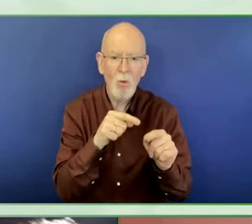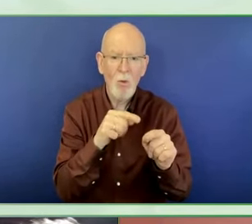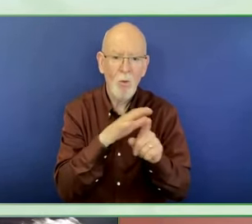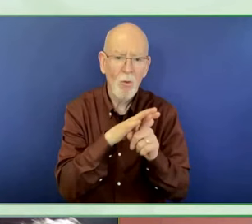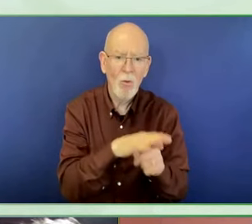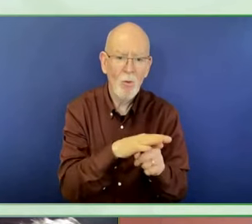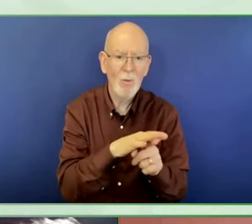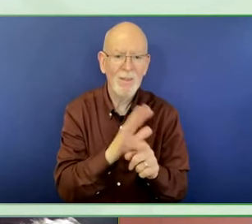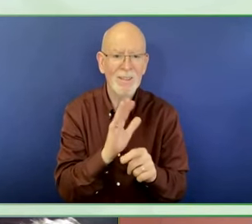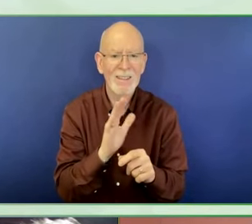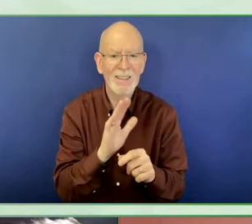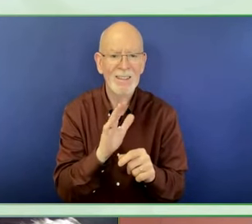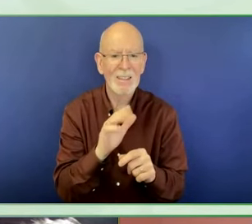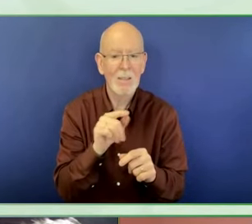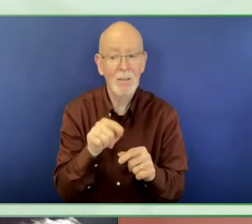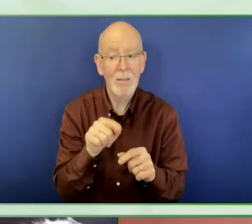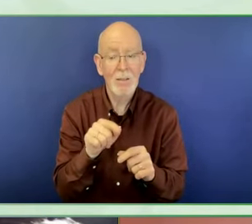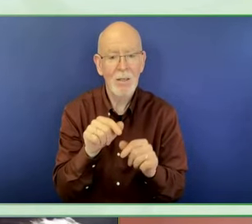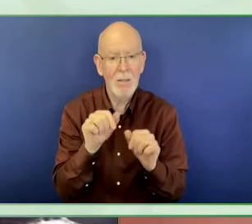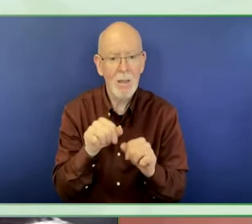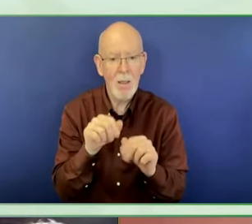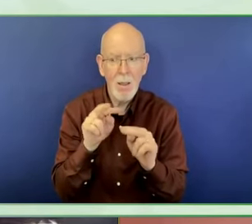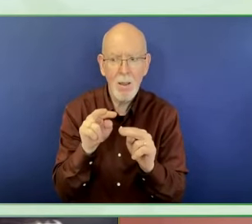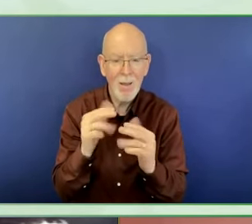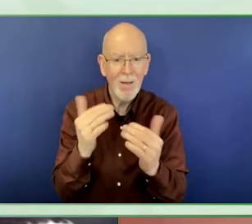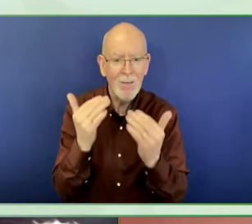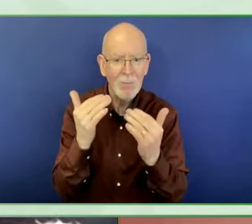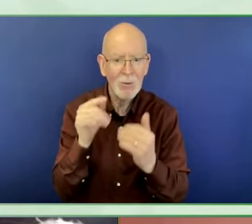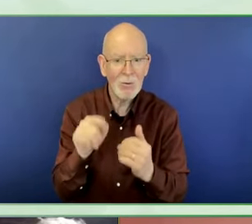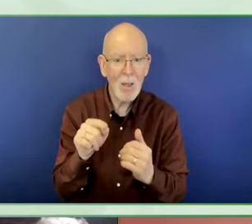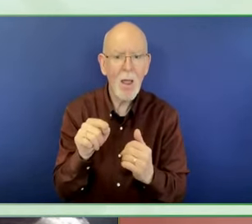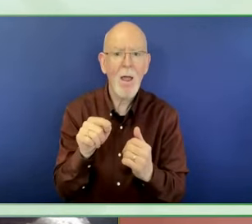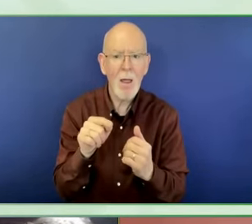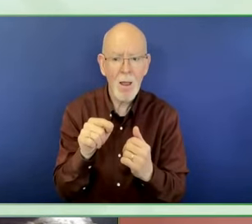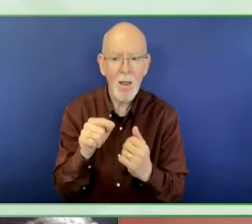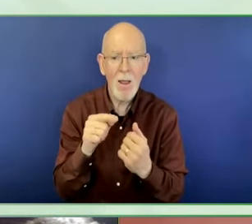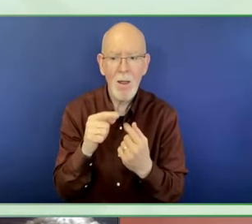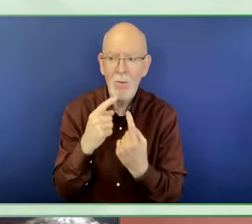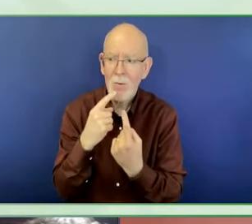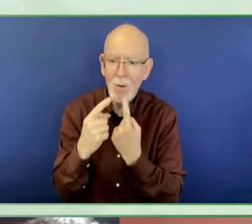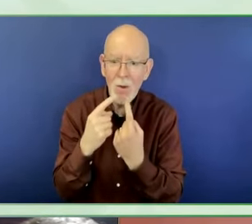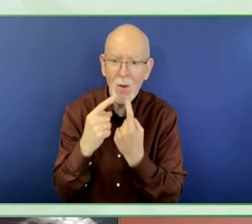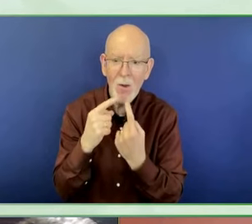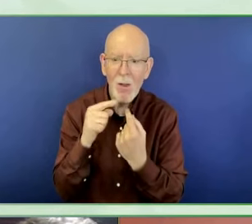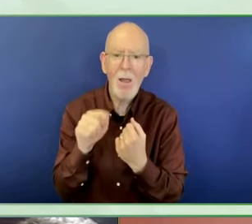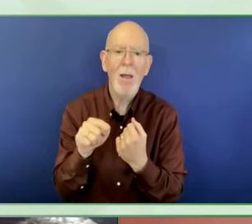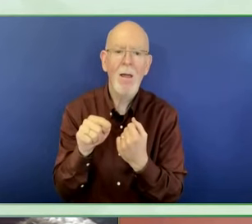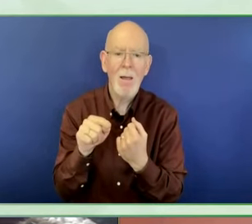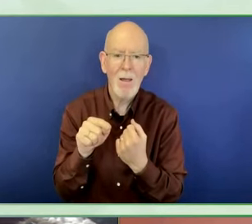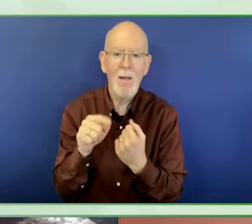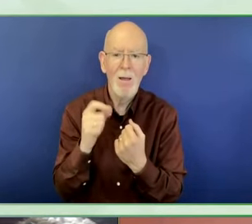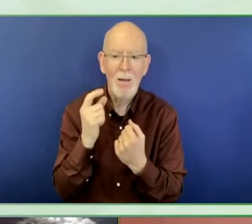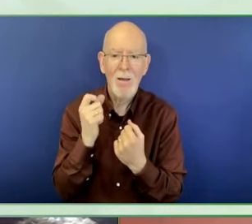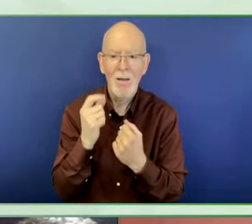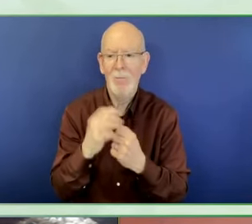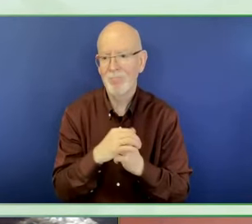Yeah, thank you for the question. And in addition to all the very important points that my